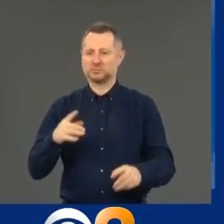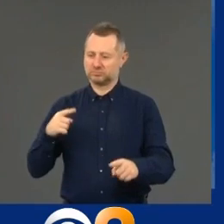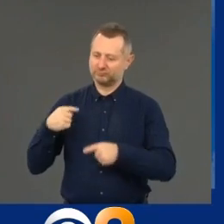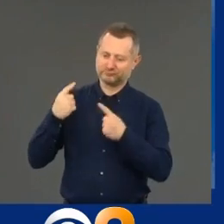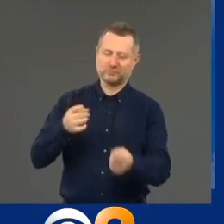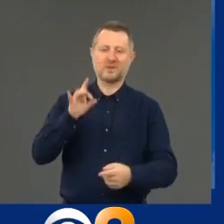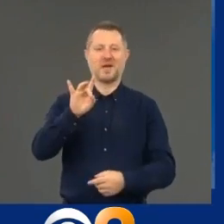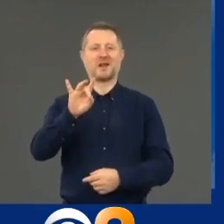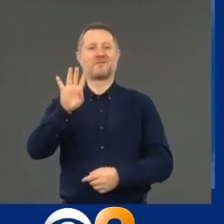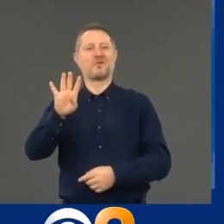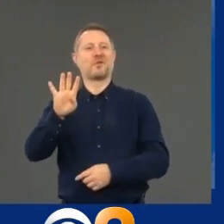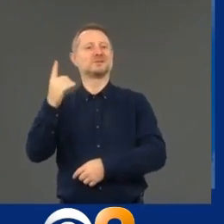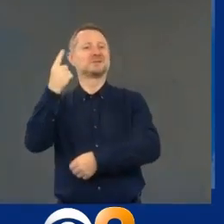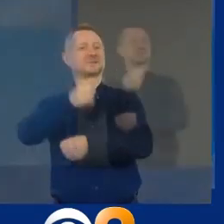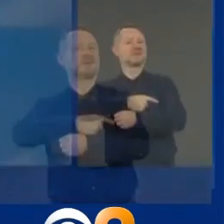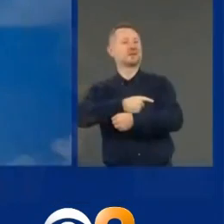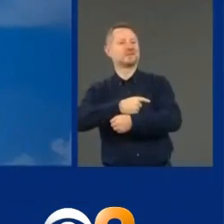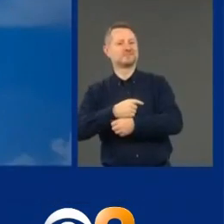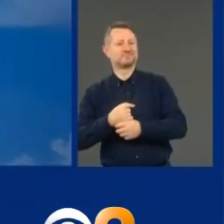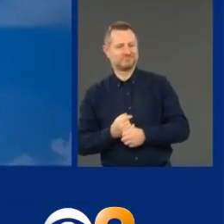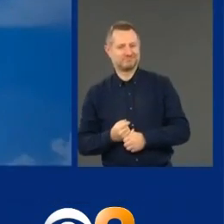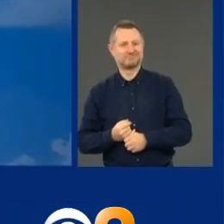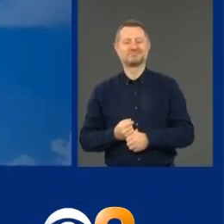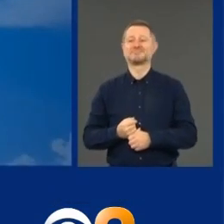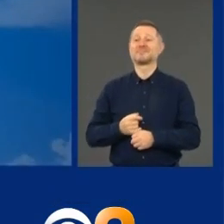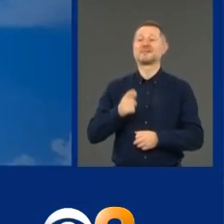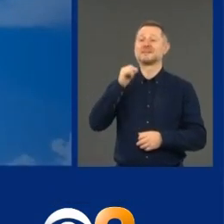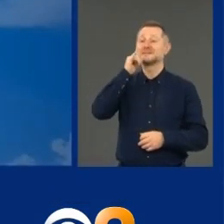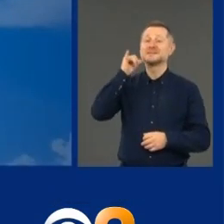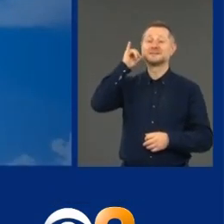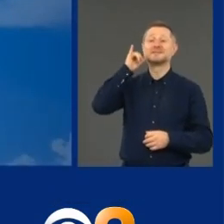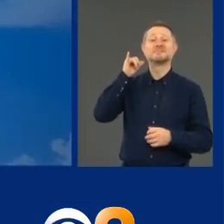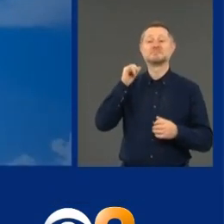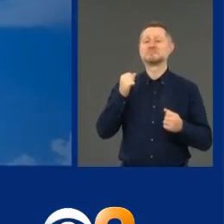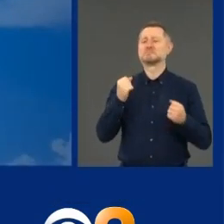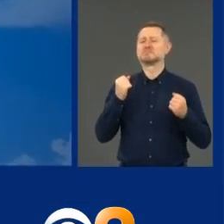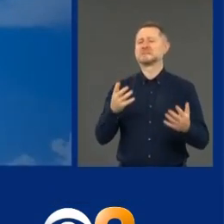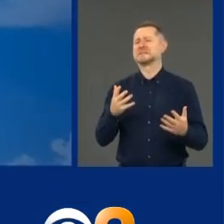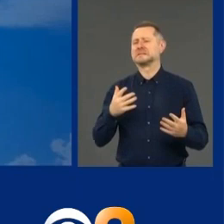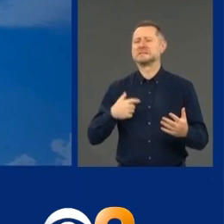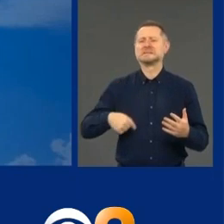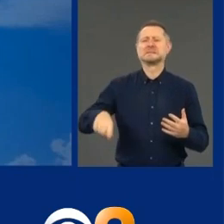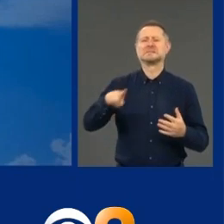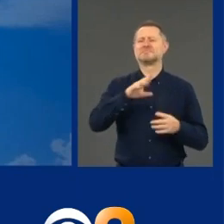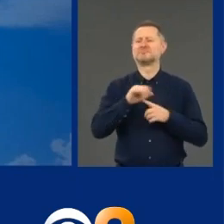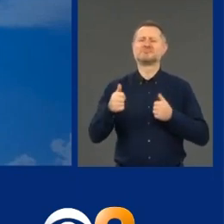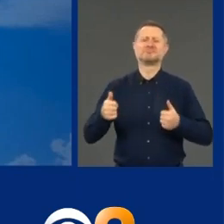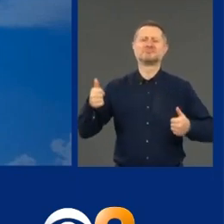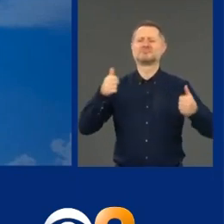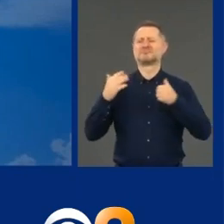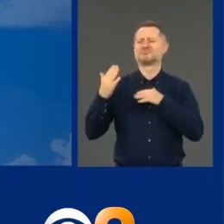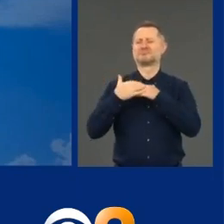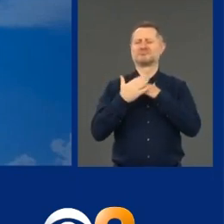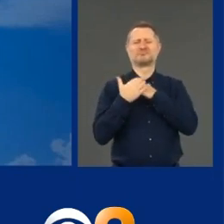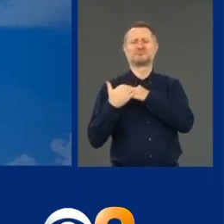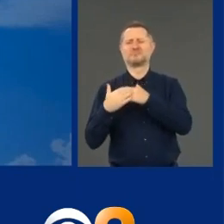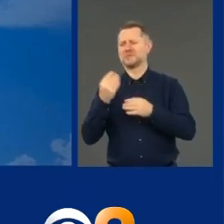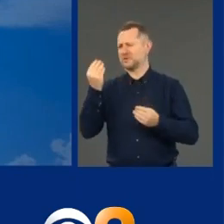Yesterday, a number of my young superstars said to me, this is Memorial Day weekend coming